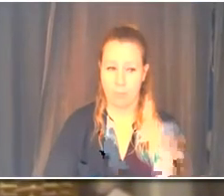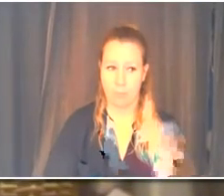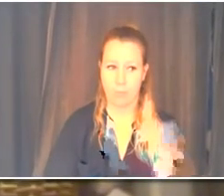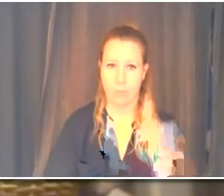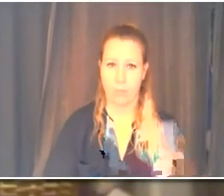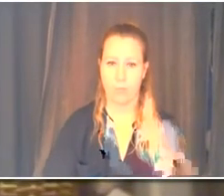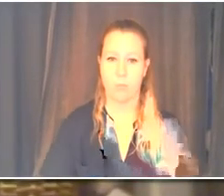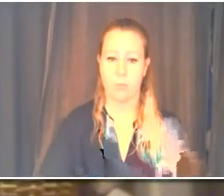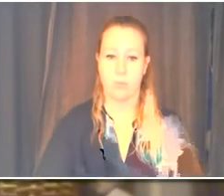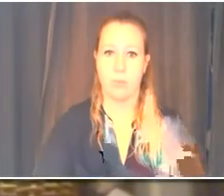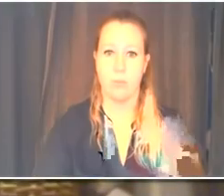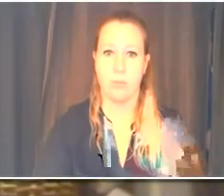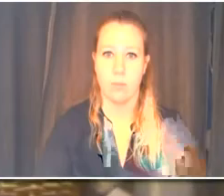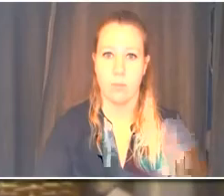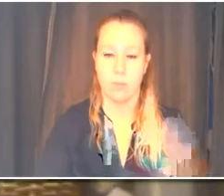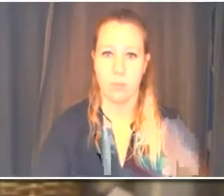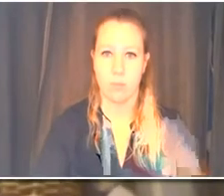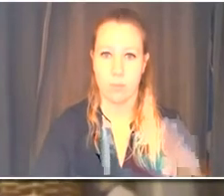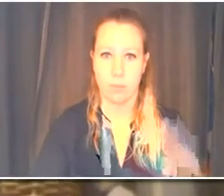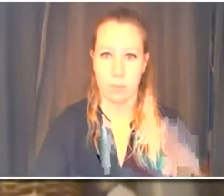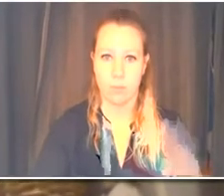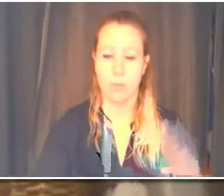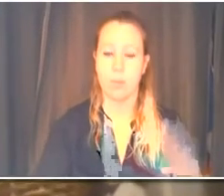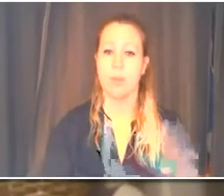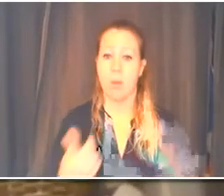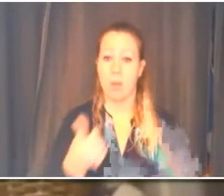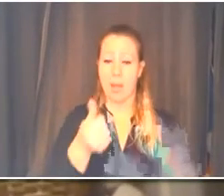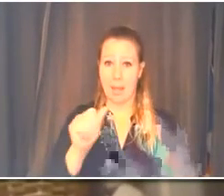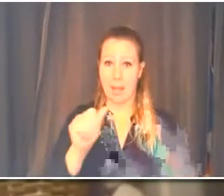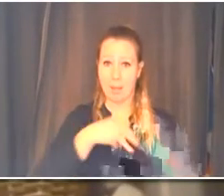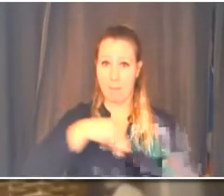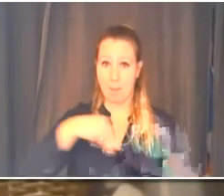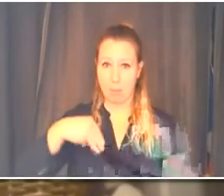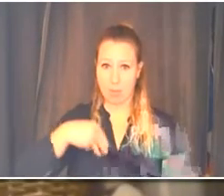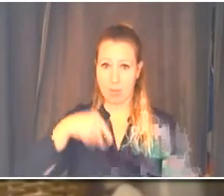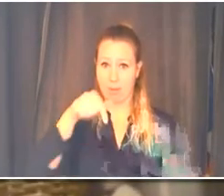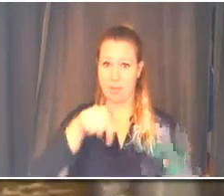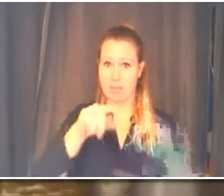council members would like to ask questions um